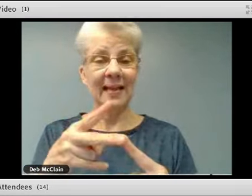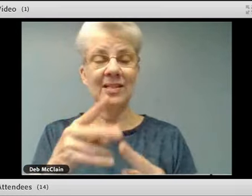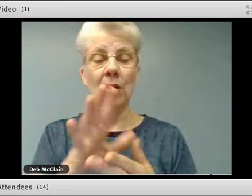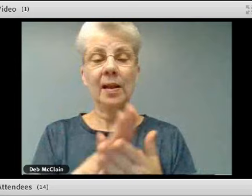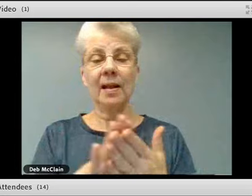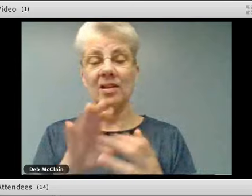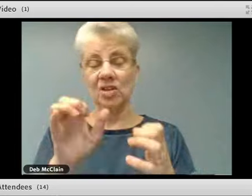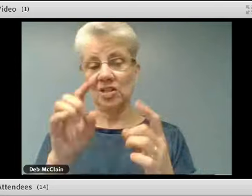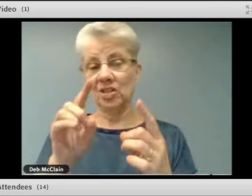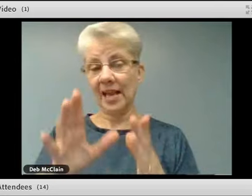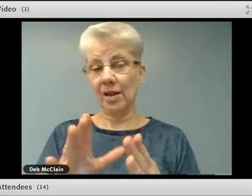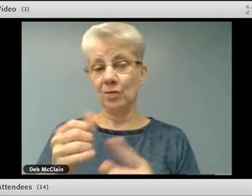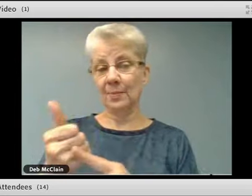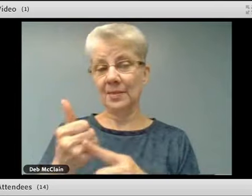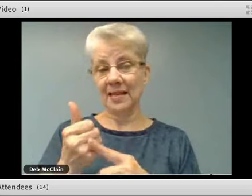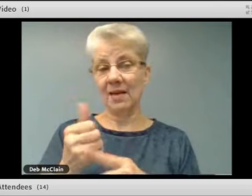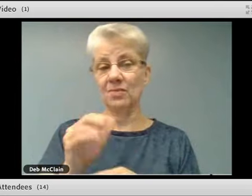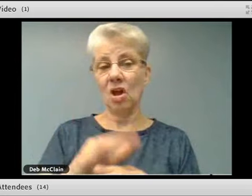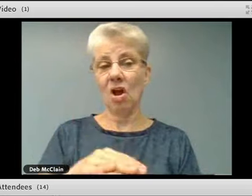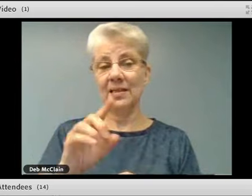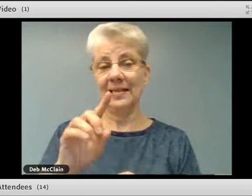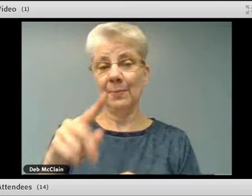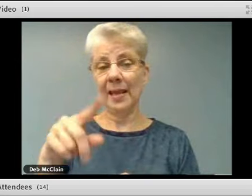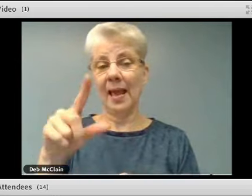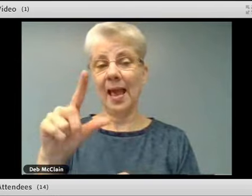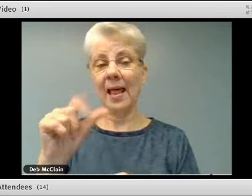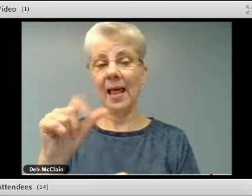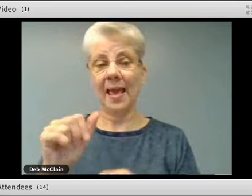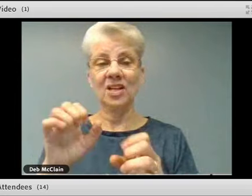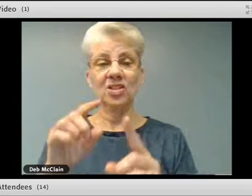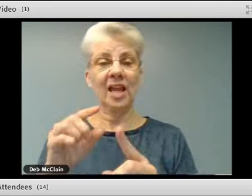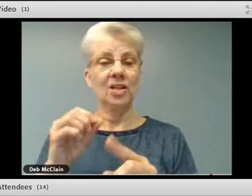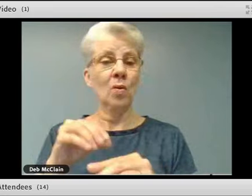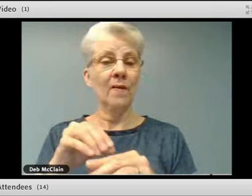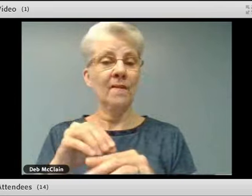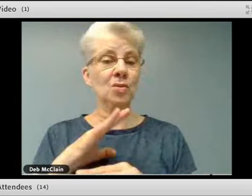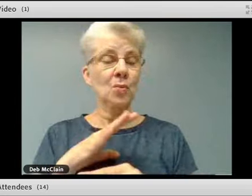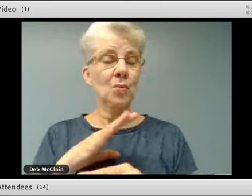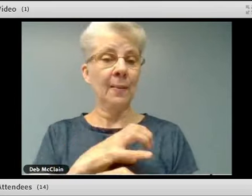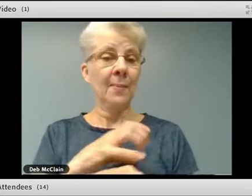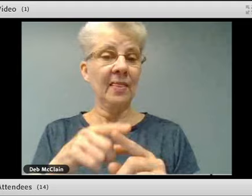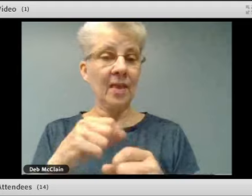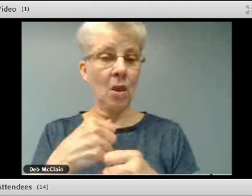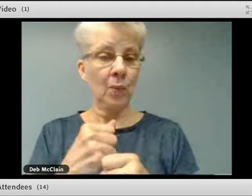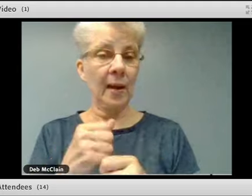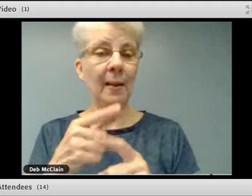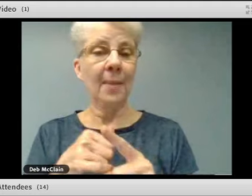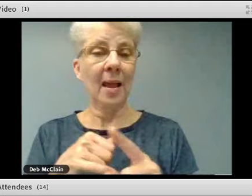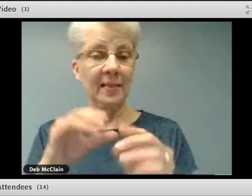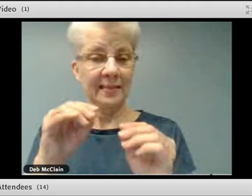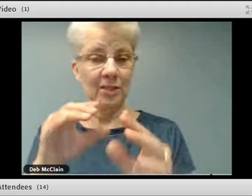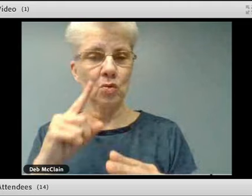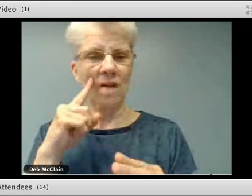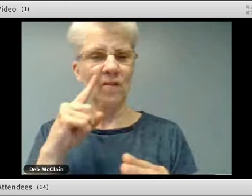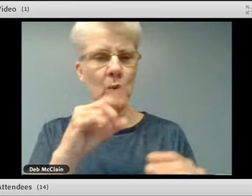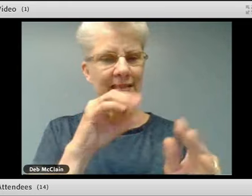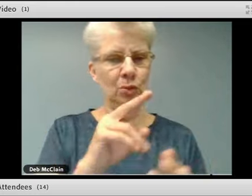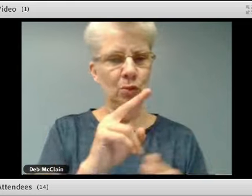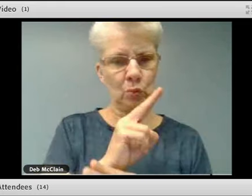collegiate educators on DPLA's Education Advisory Committee. So these were created by teachers for